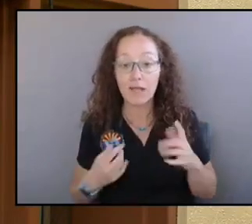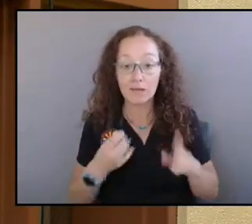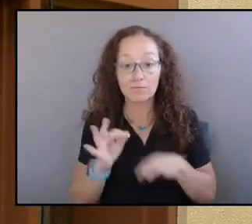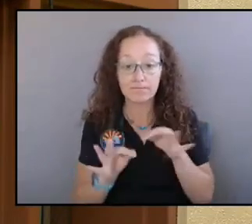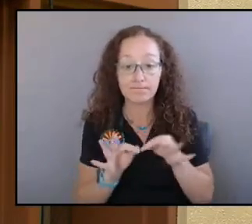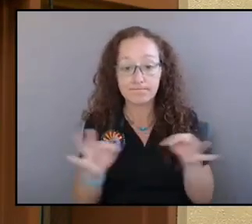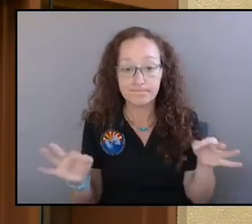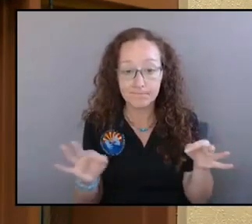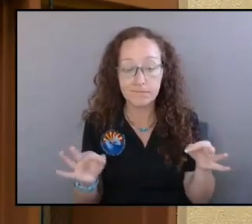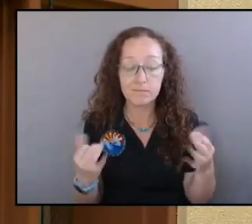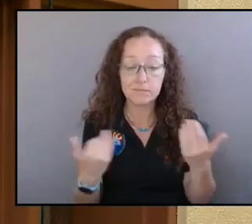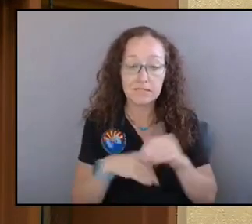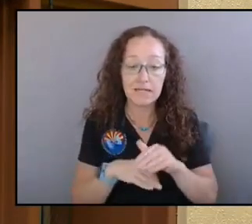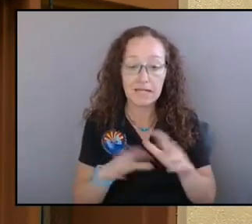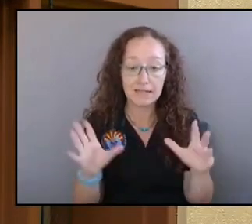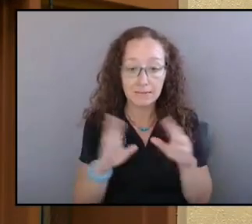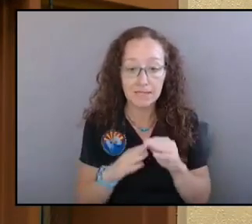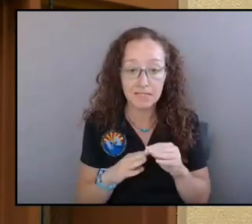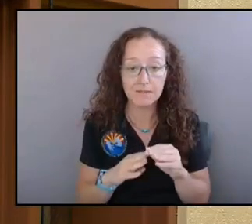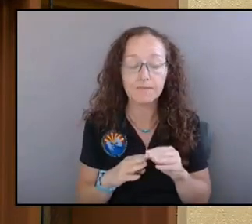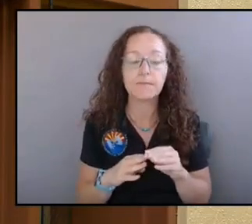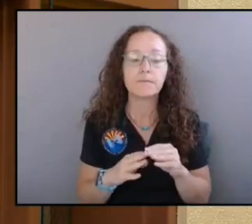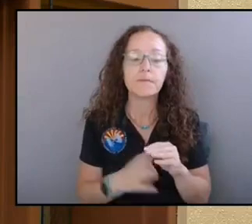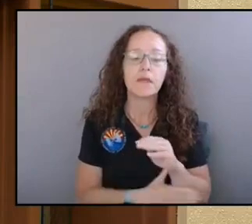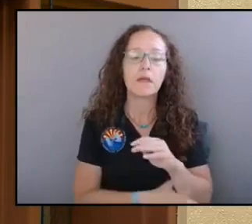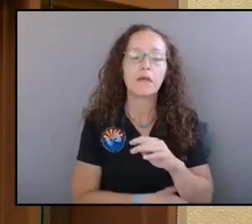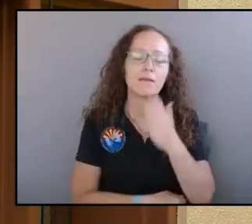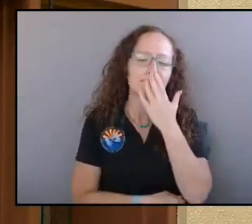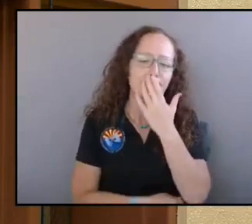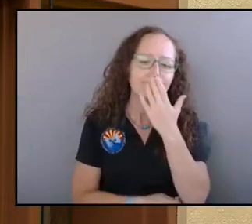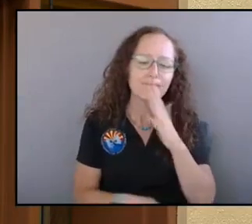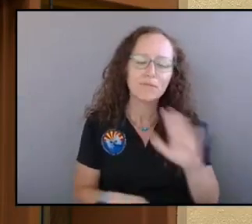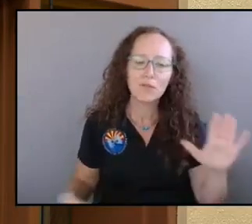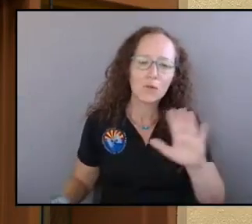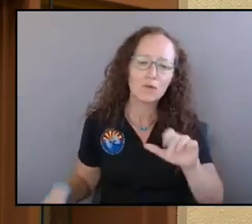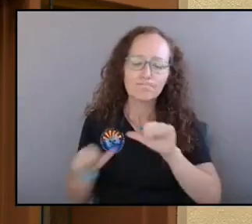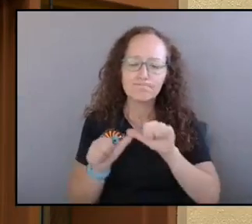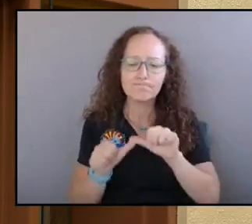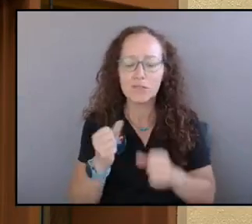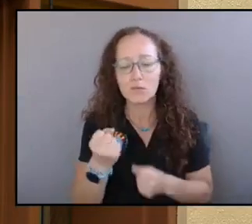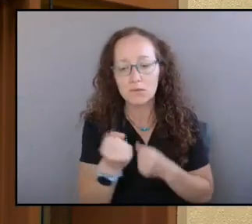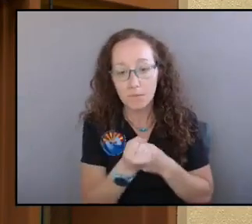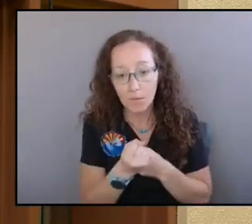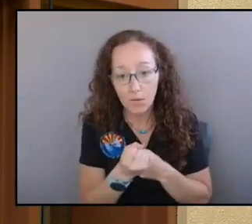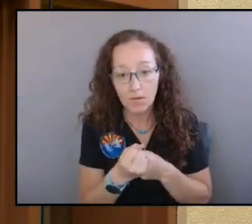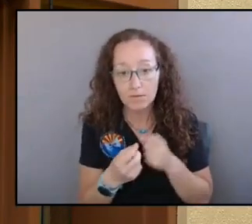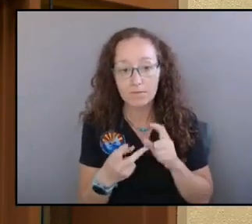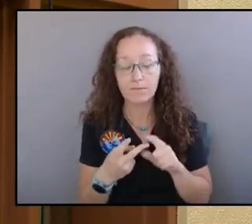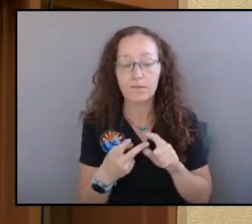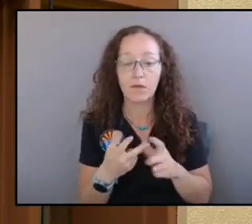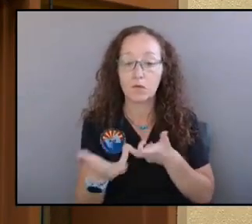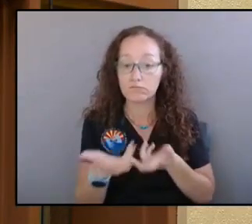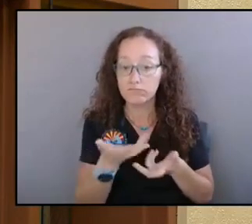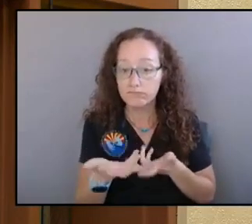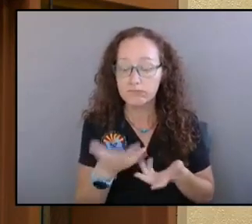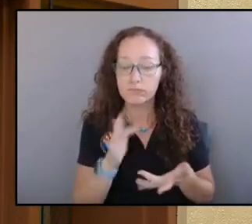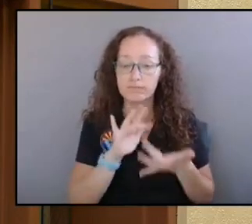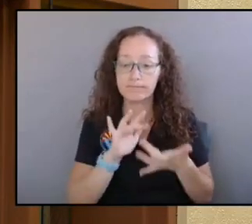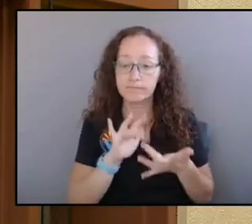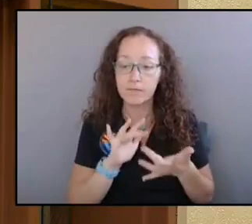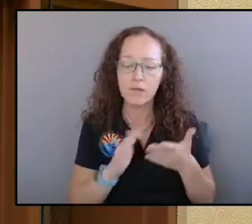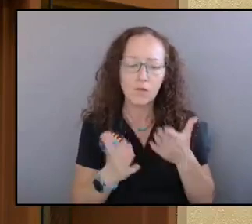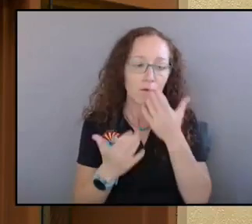evening's public meeting, and I appreciate all of your continued support and engagement. Your thanks go so